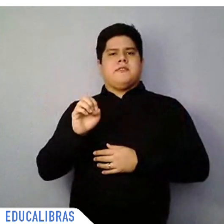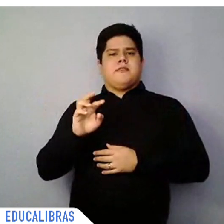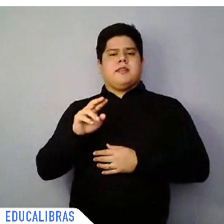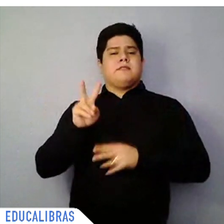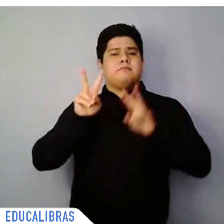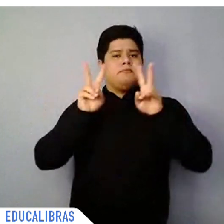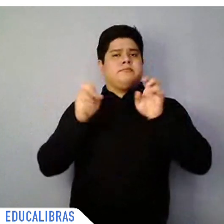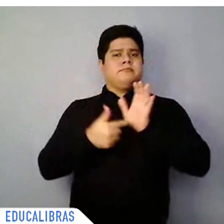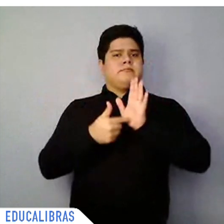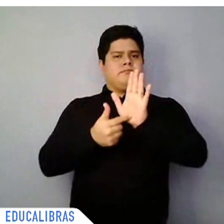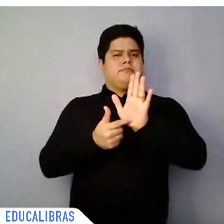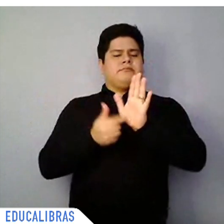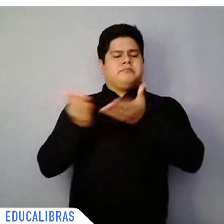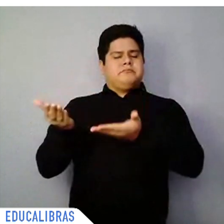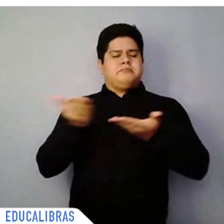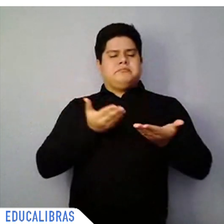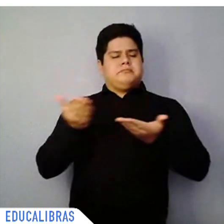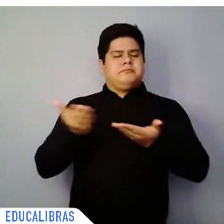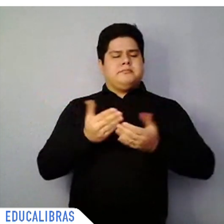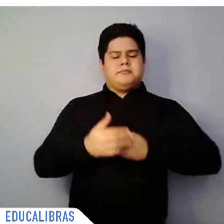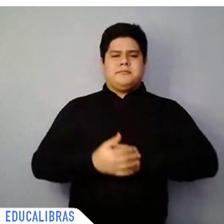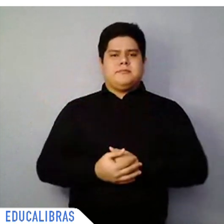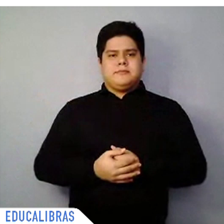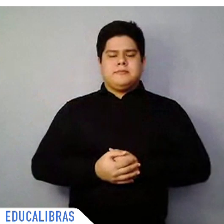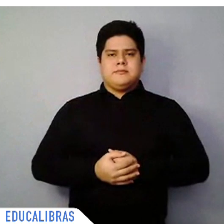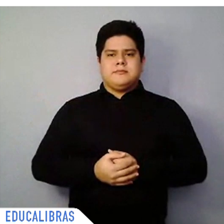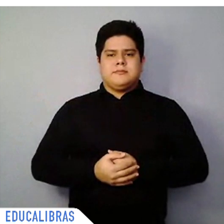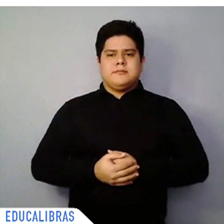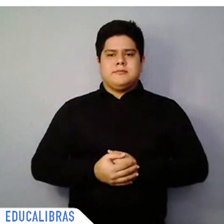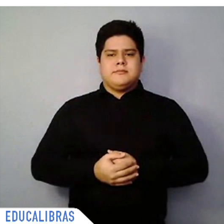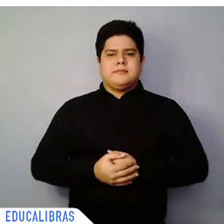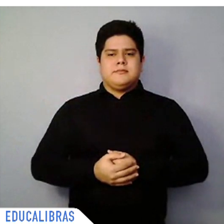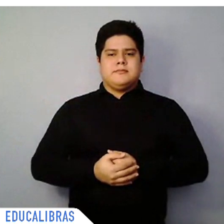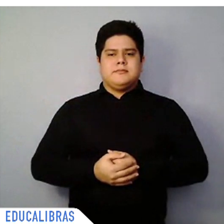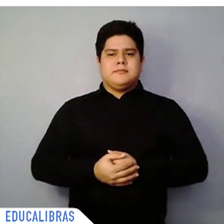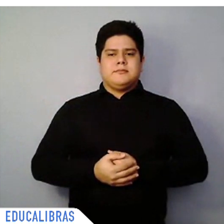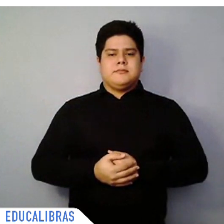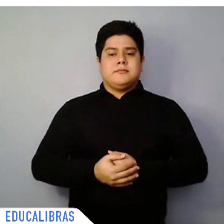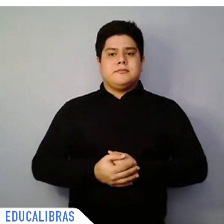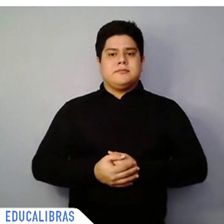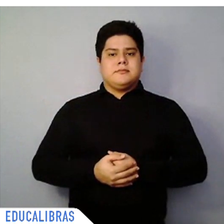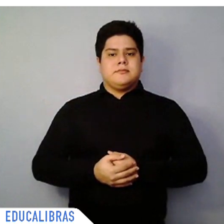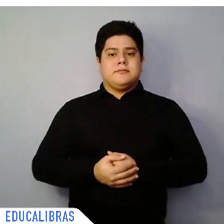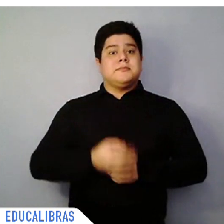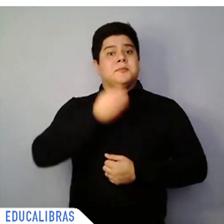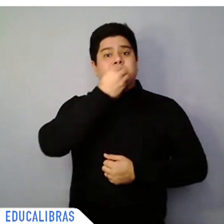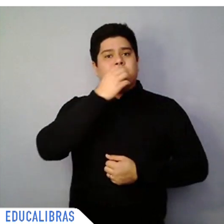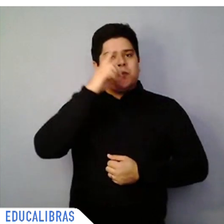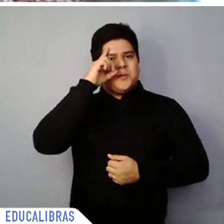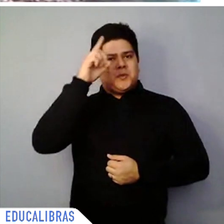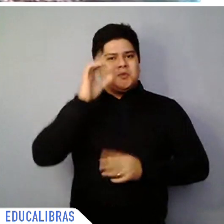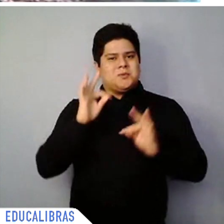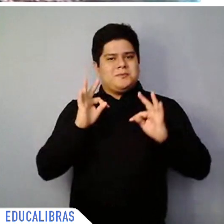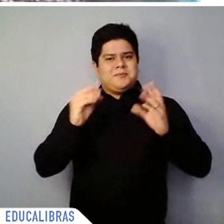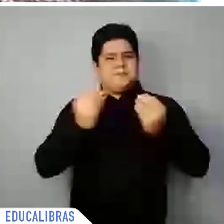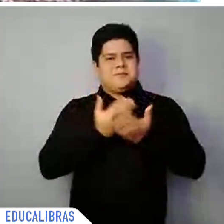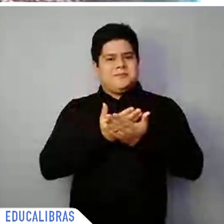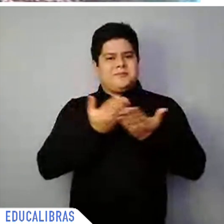who voluntarily participate in the debate and make this event possible. Now, I give the floor to our moderator, Flavia